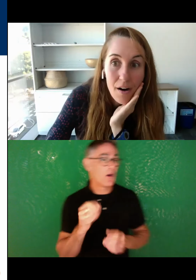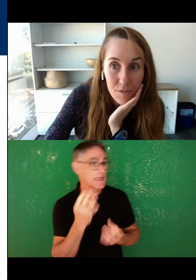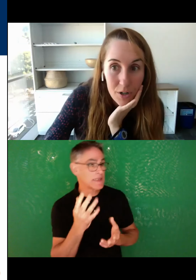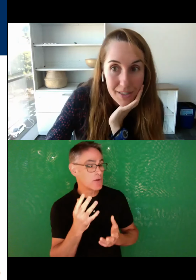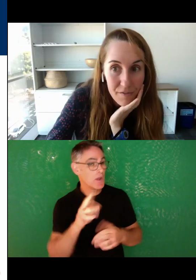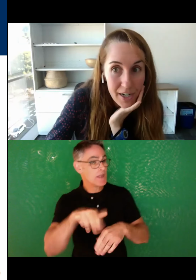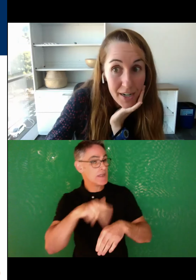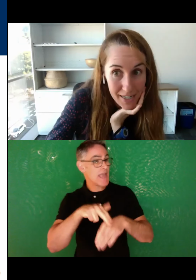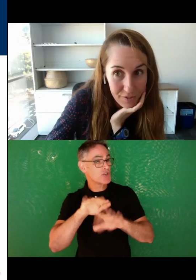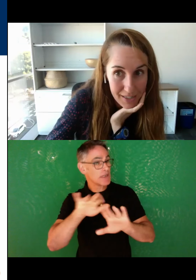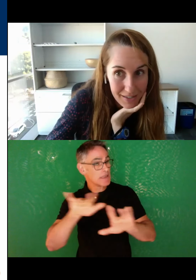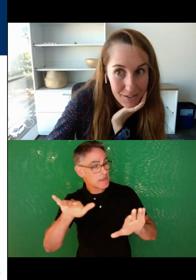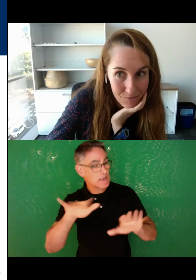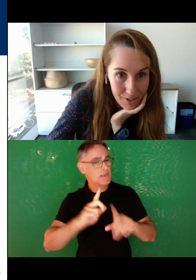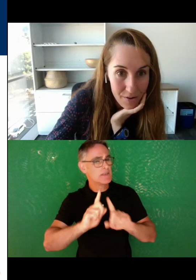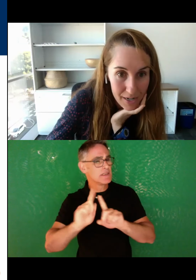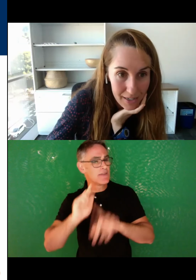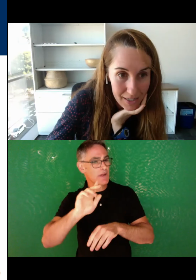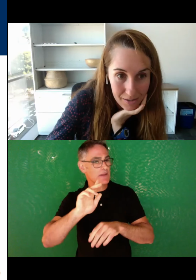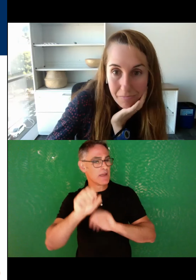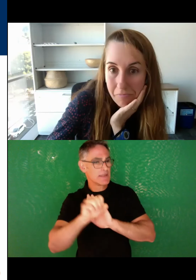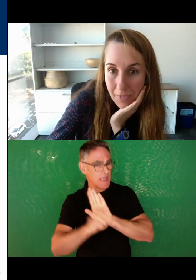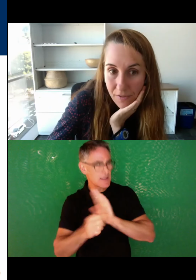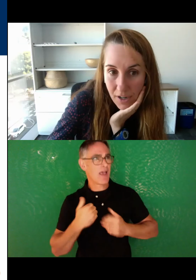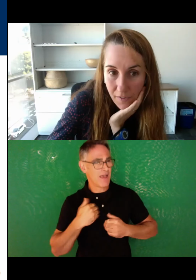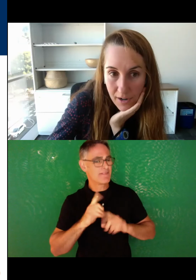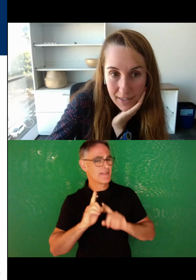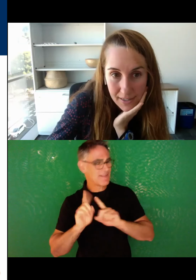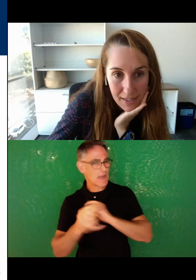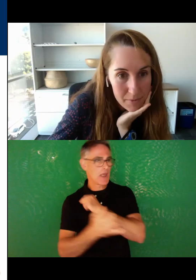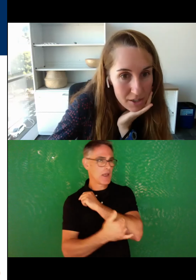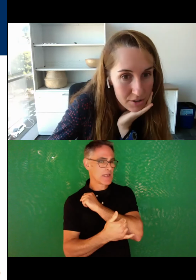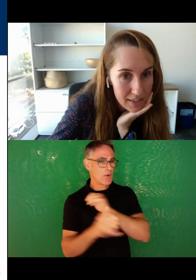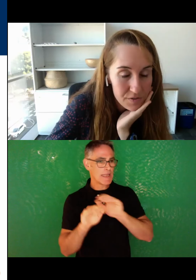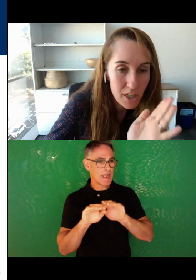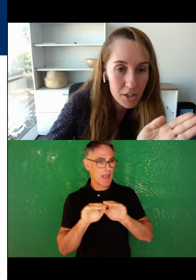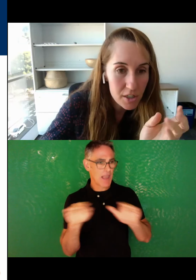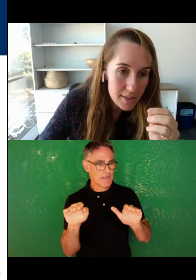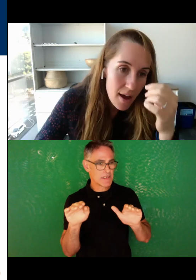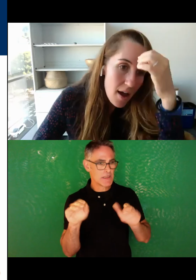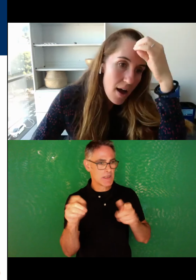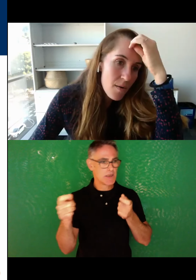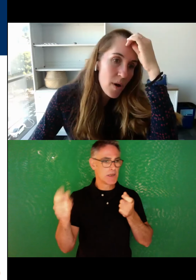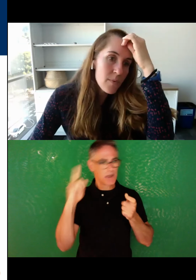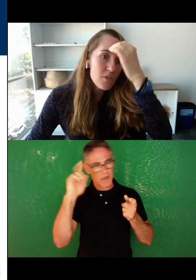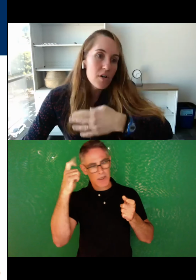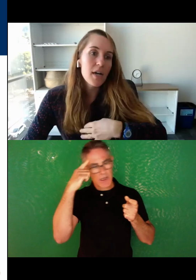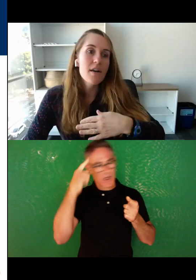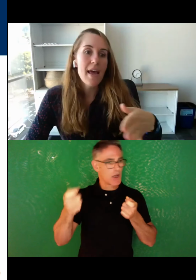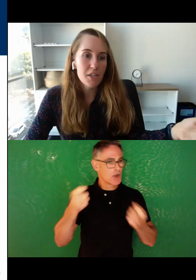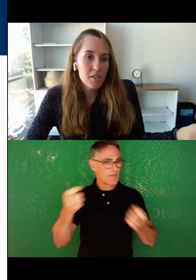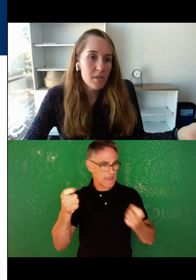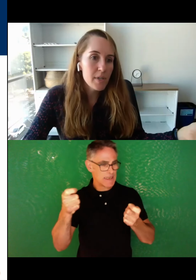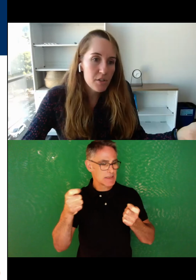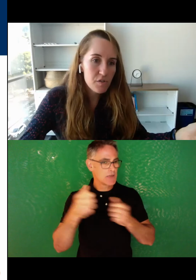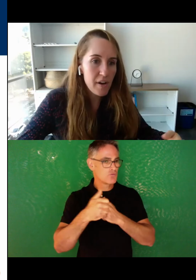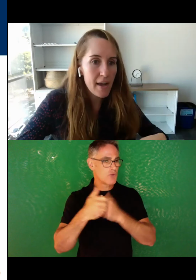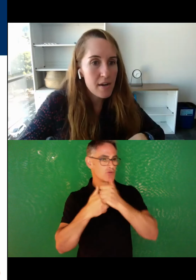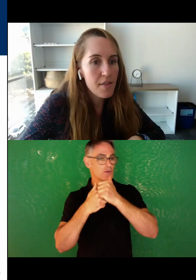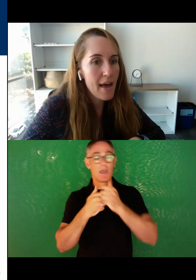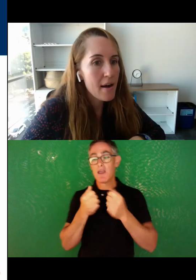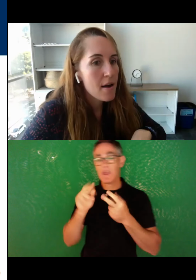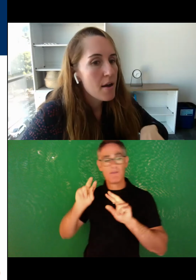states, of course, have very different county level governance administrative structures. When we look nationally, we